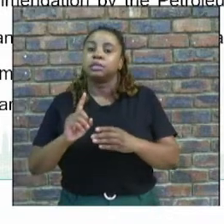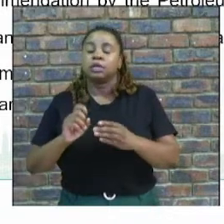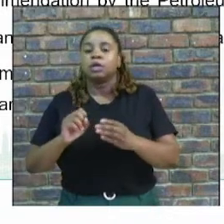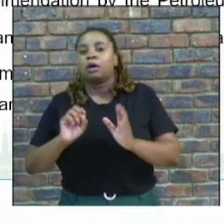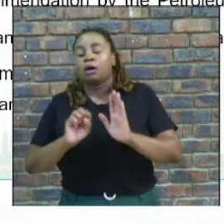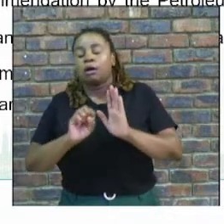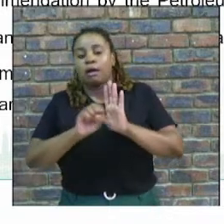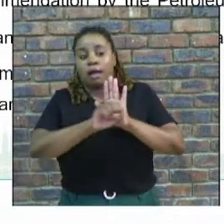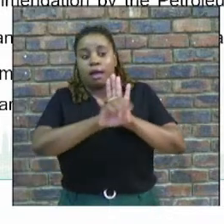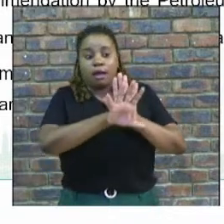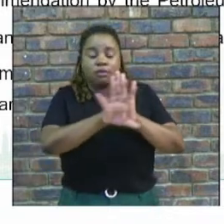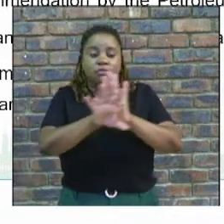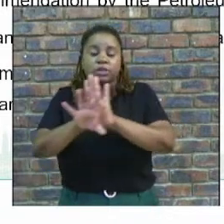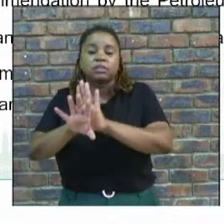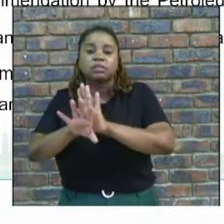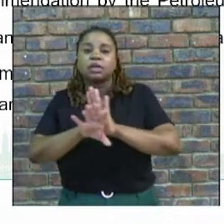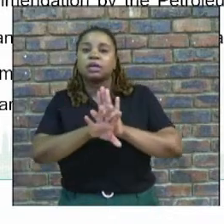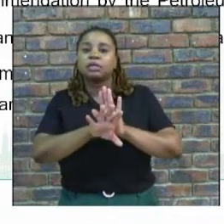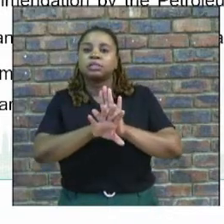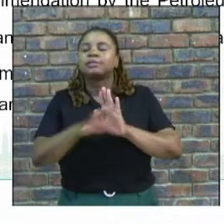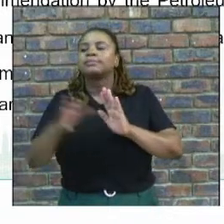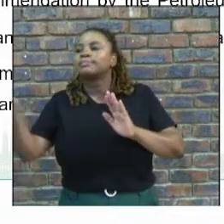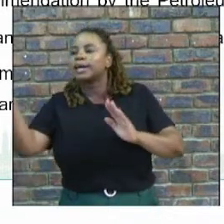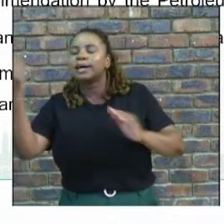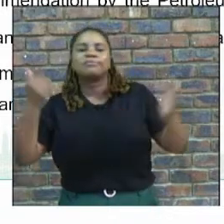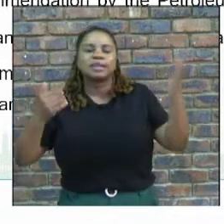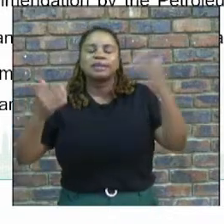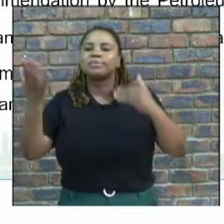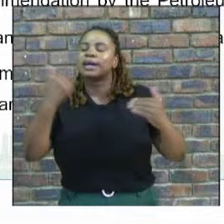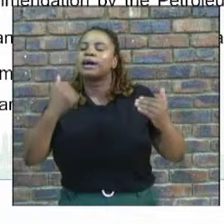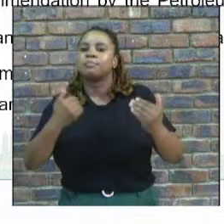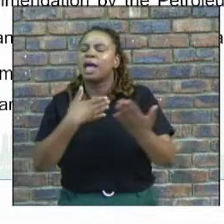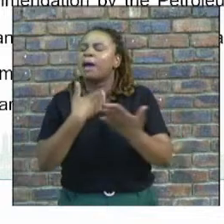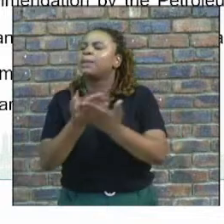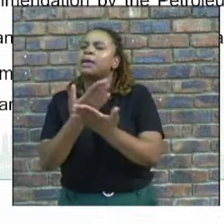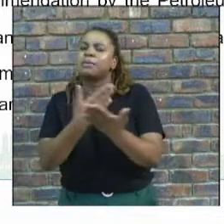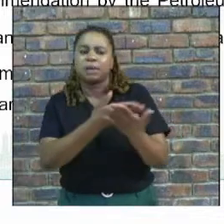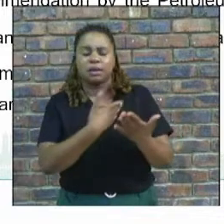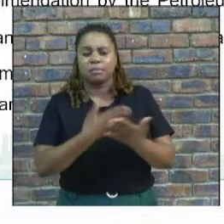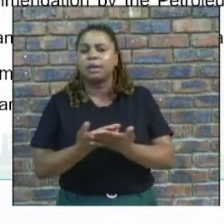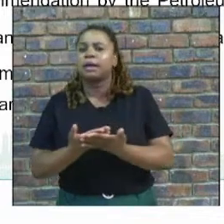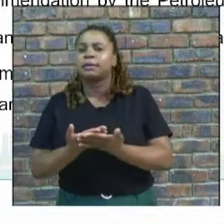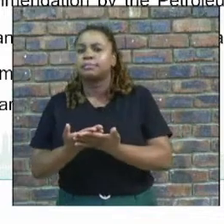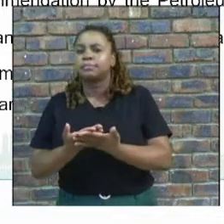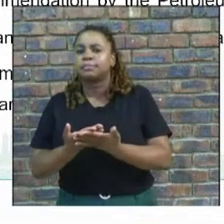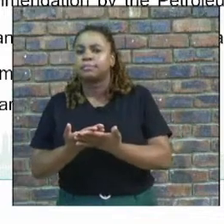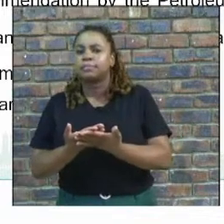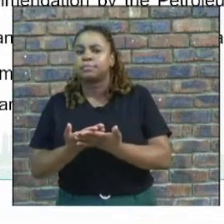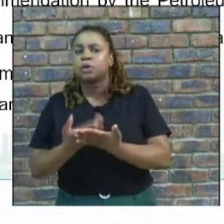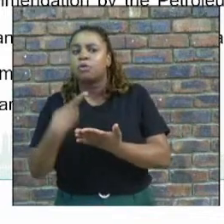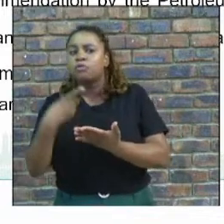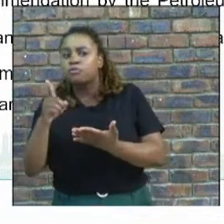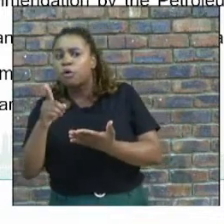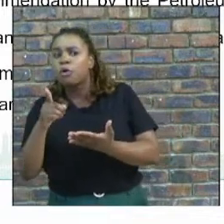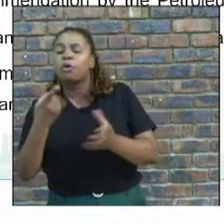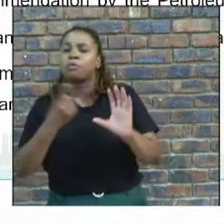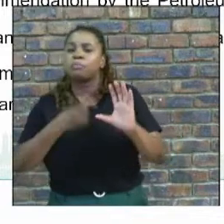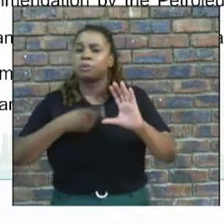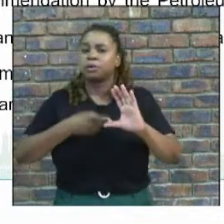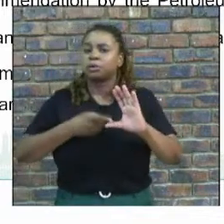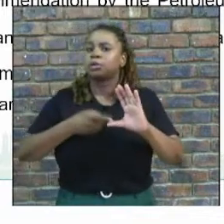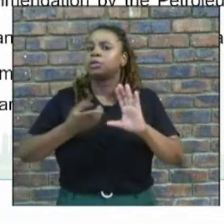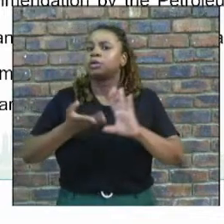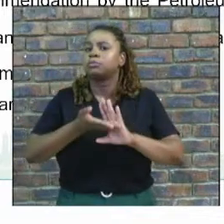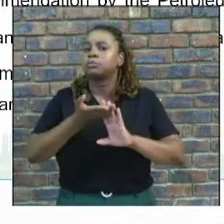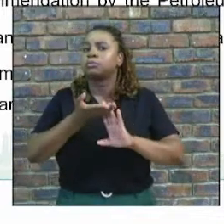notice, they will call everyone to come and make an application for exploration and